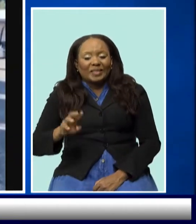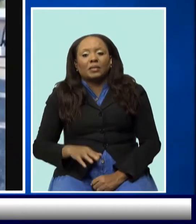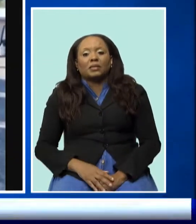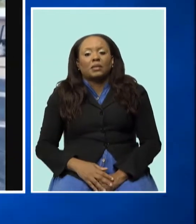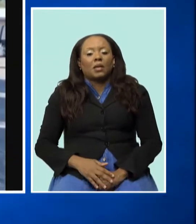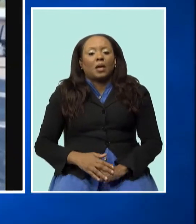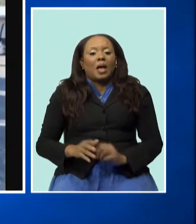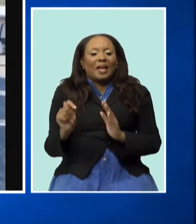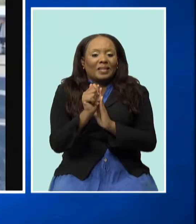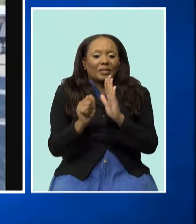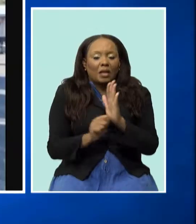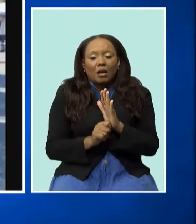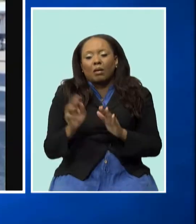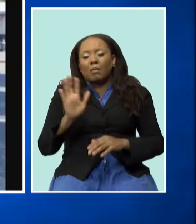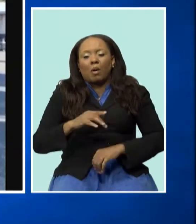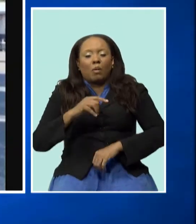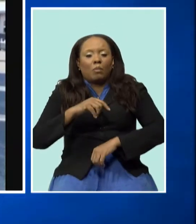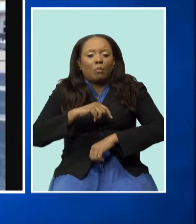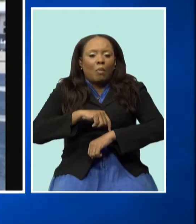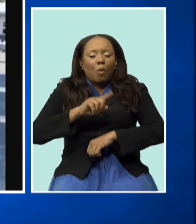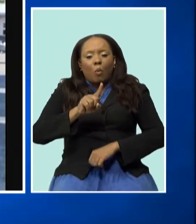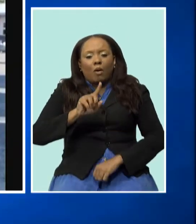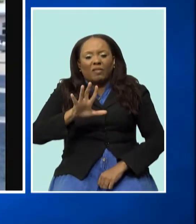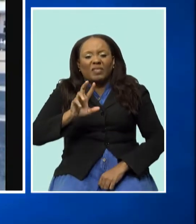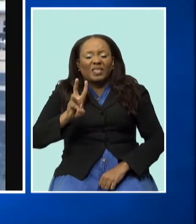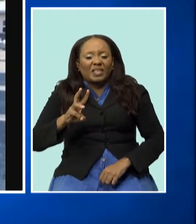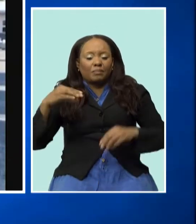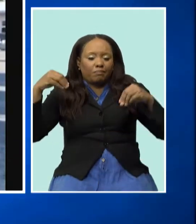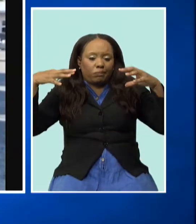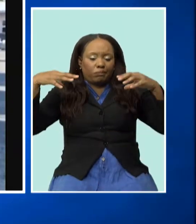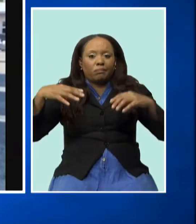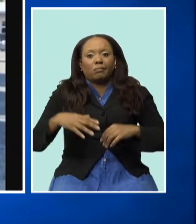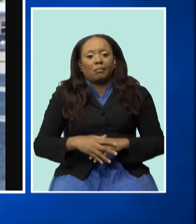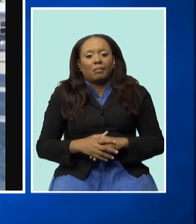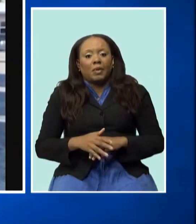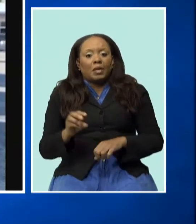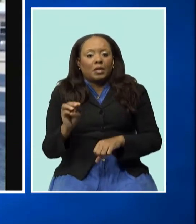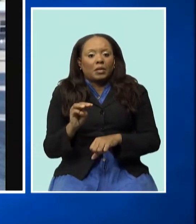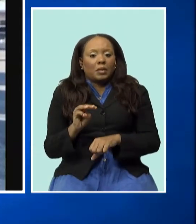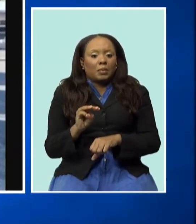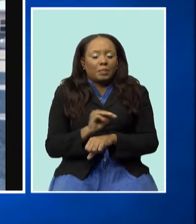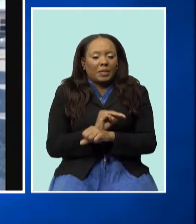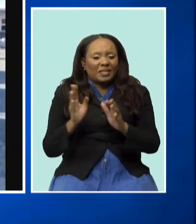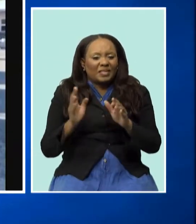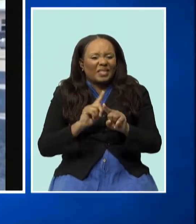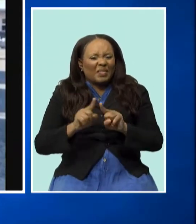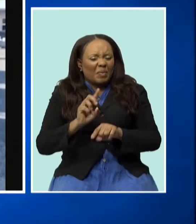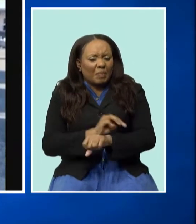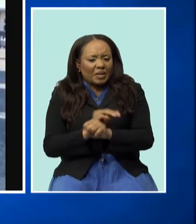about 1:56 p.m. As always, the Prime Minister, the Ministry of Energy,